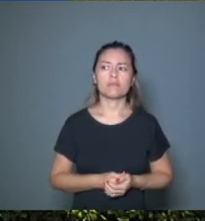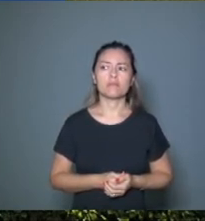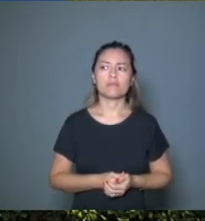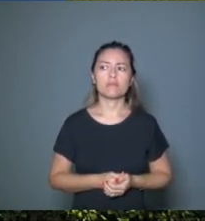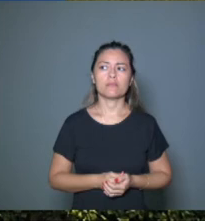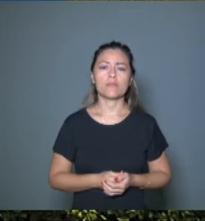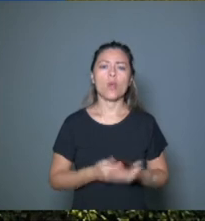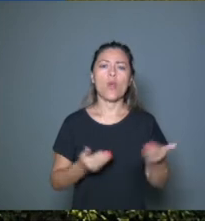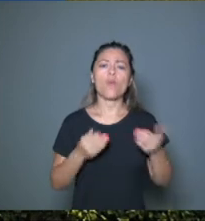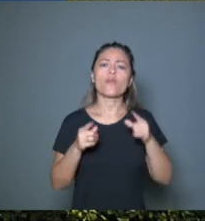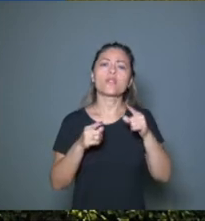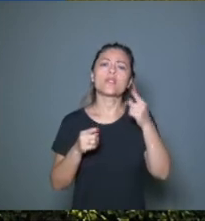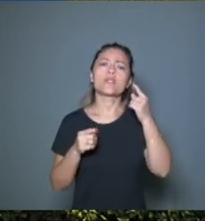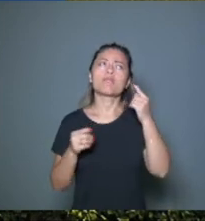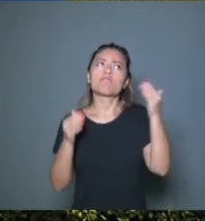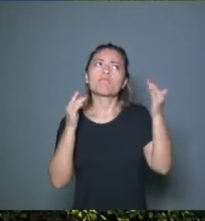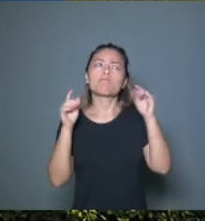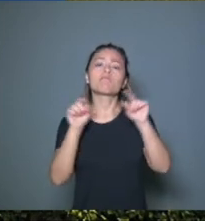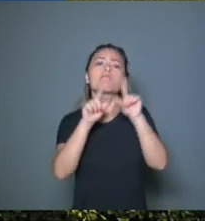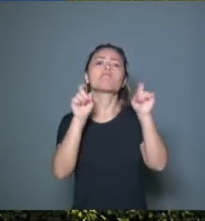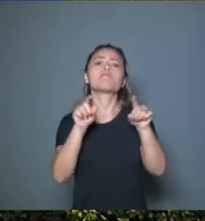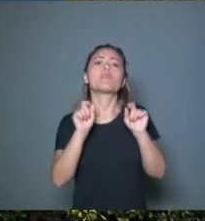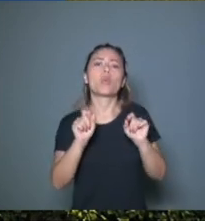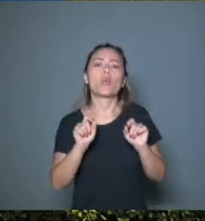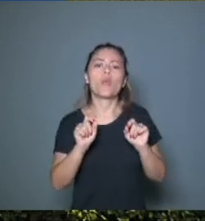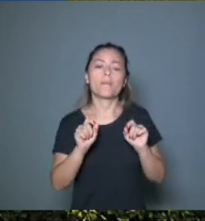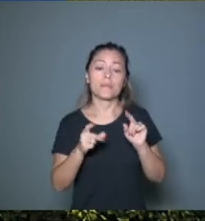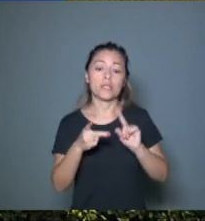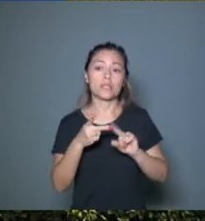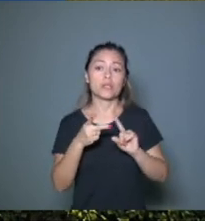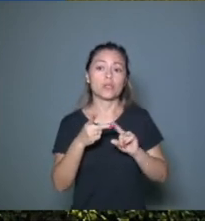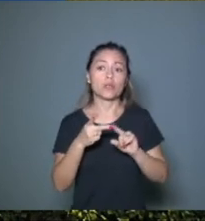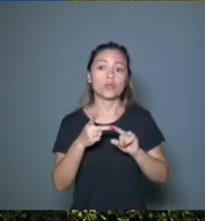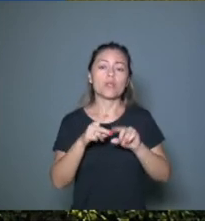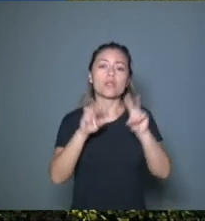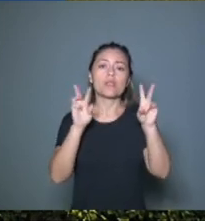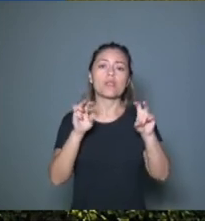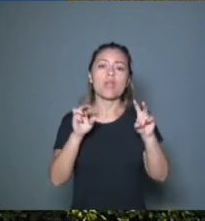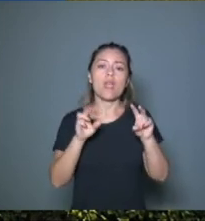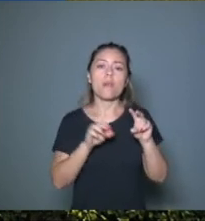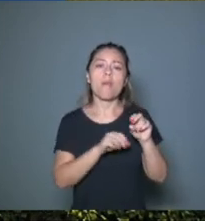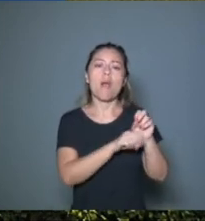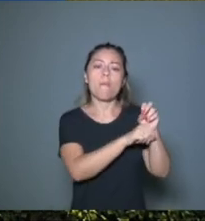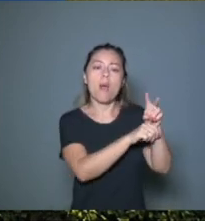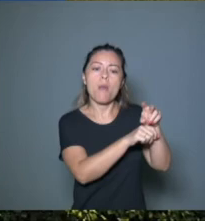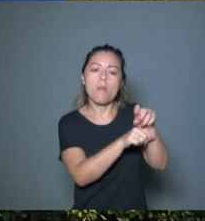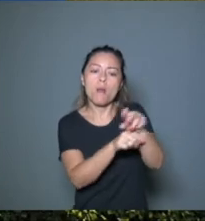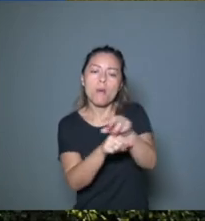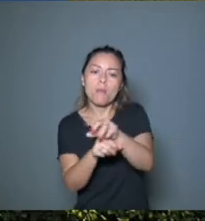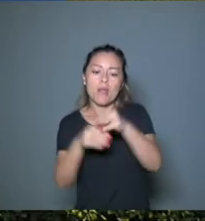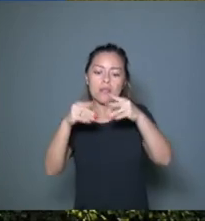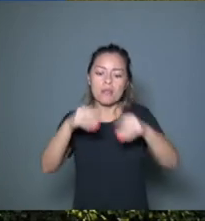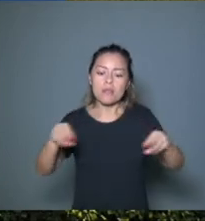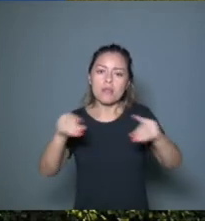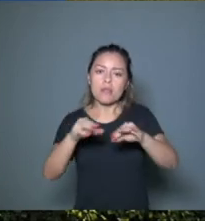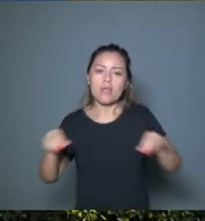this scenario of uncertainties? This is the first question. The second question, when you talk about